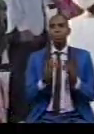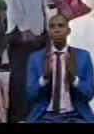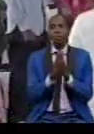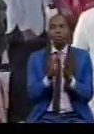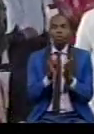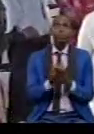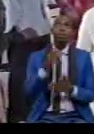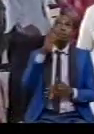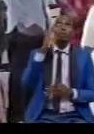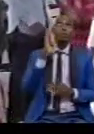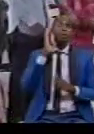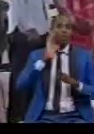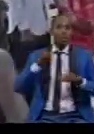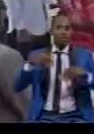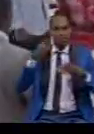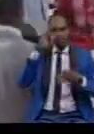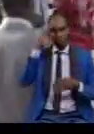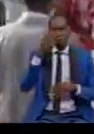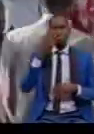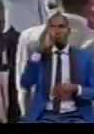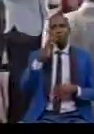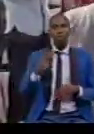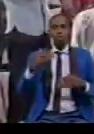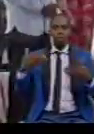by any means hurt you.